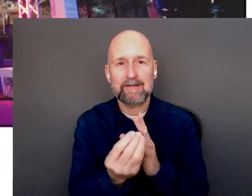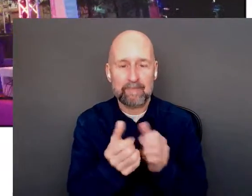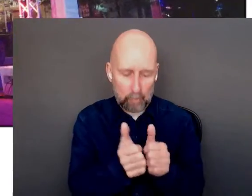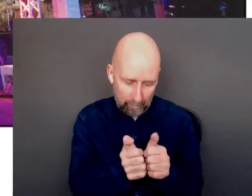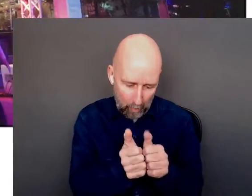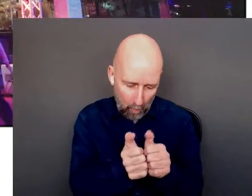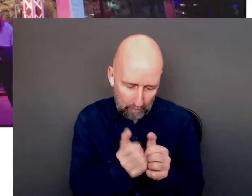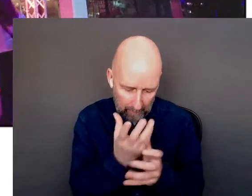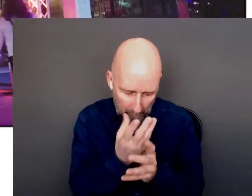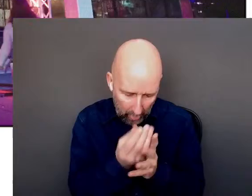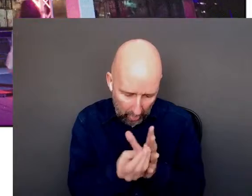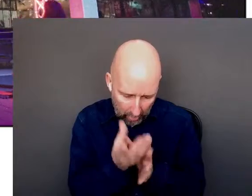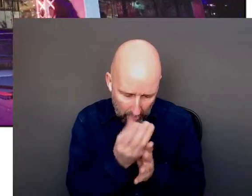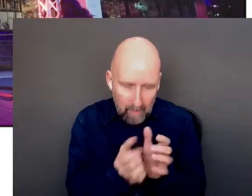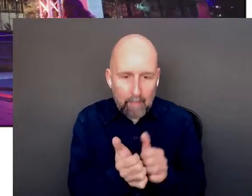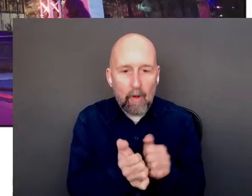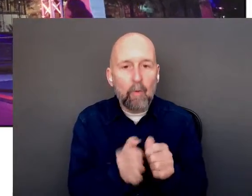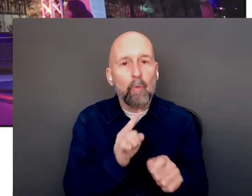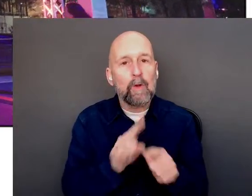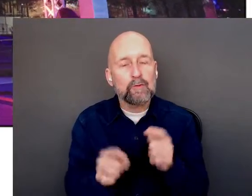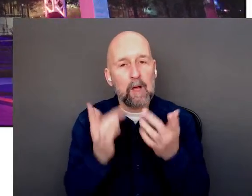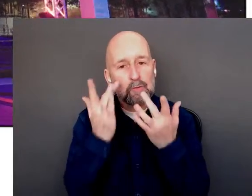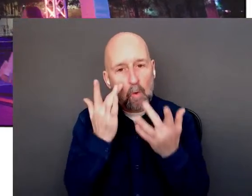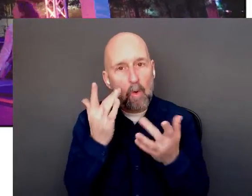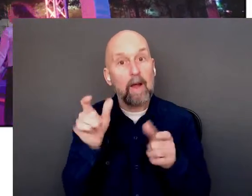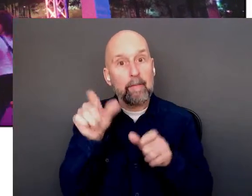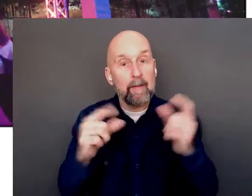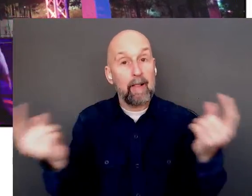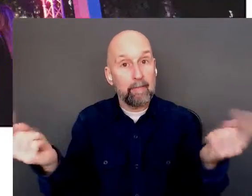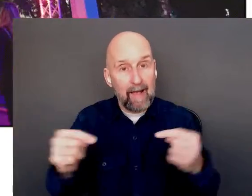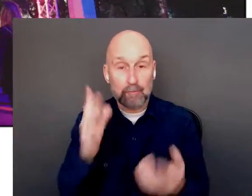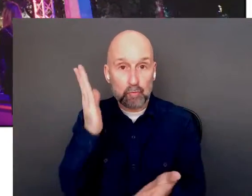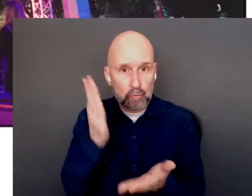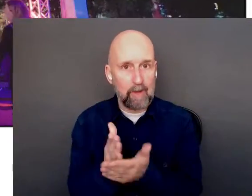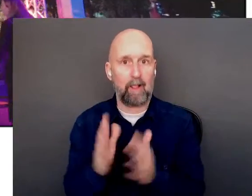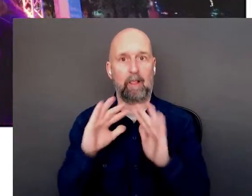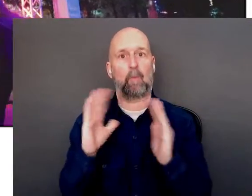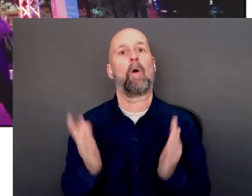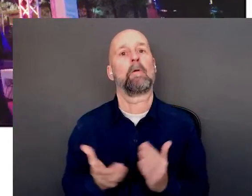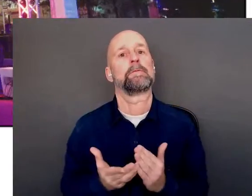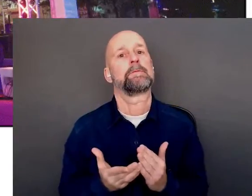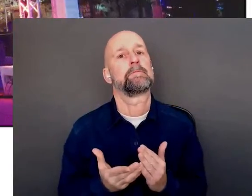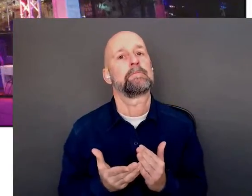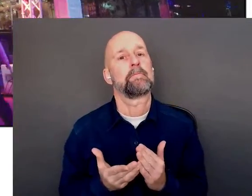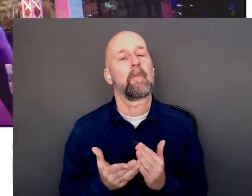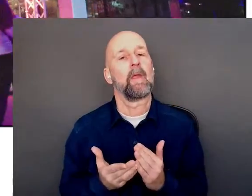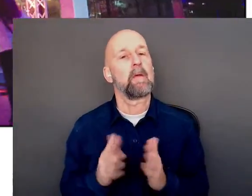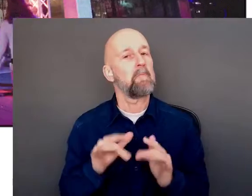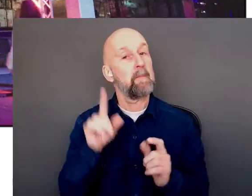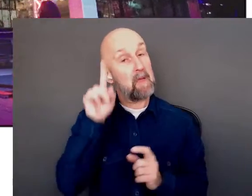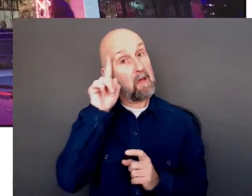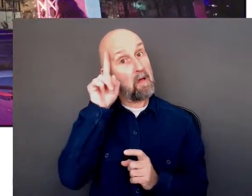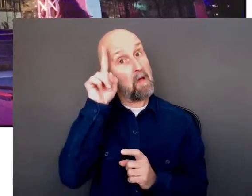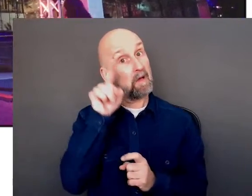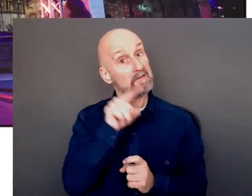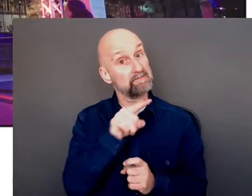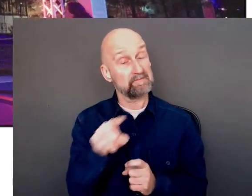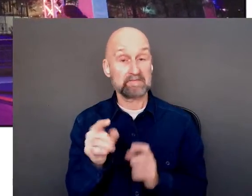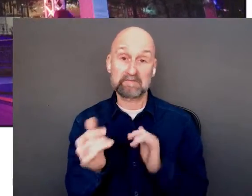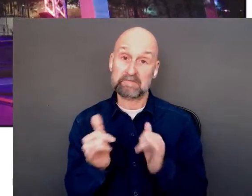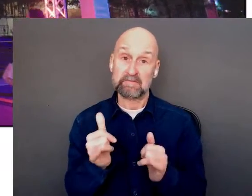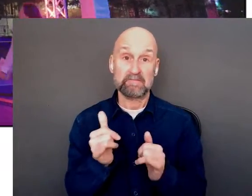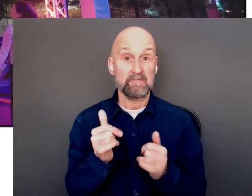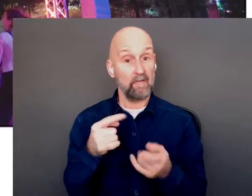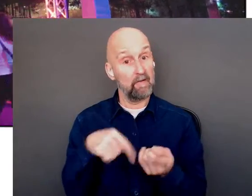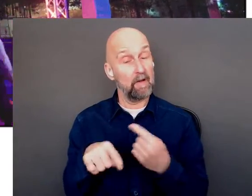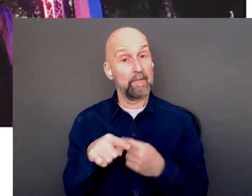So this is why we try to bring back people in real life. And maybe it's a suggestion, but we can talk also more in the